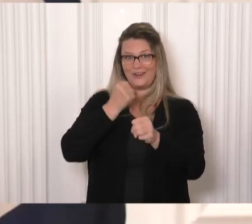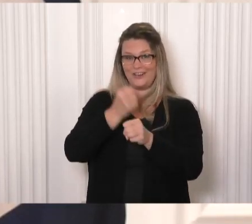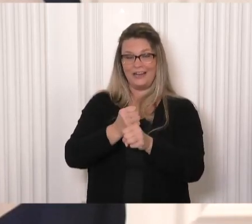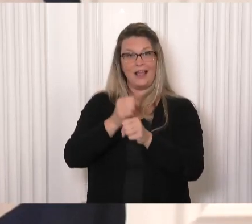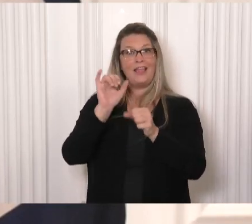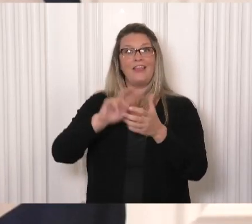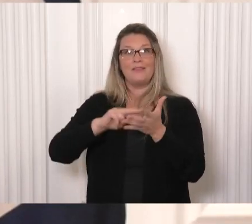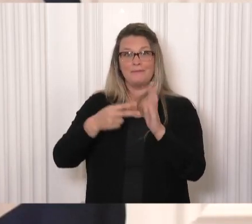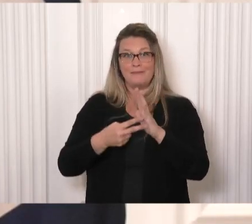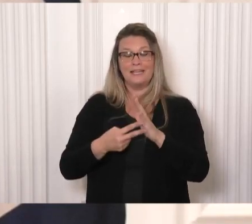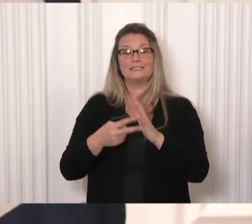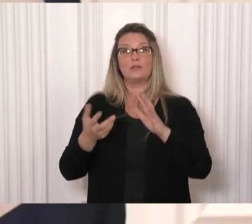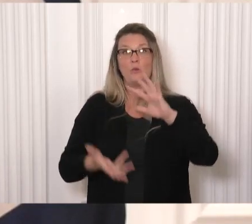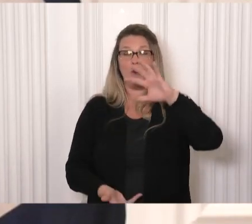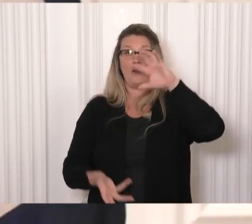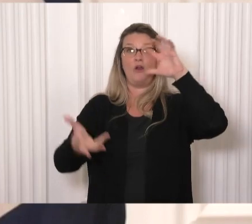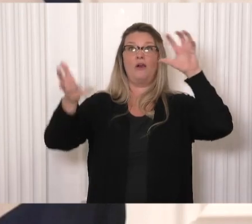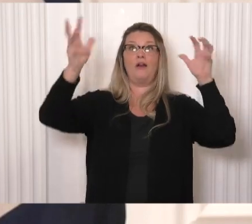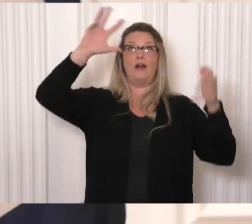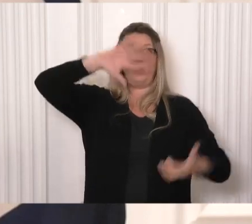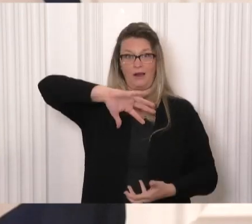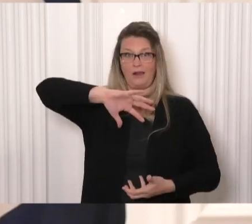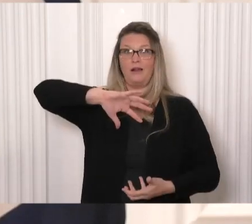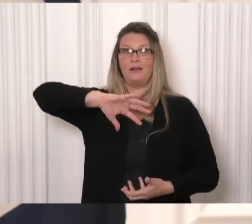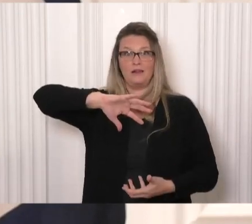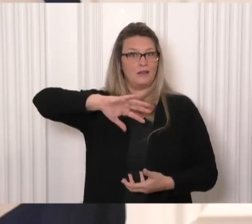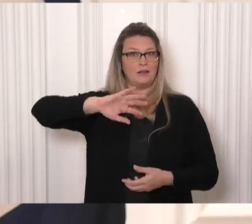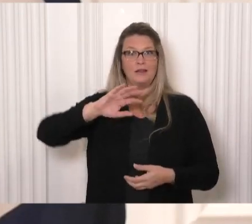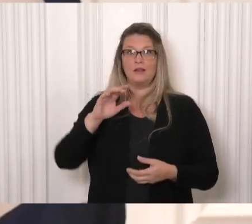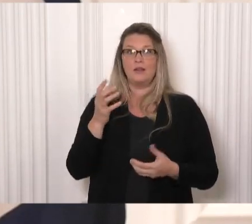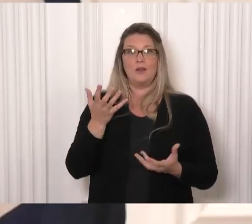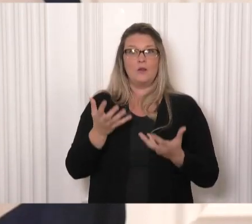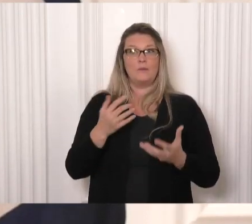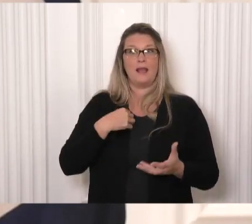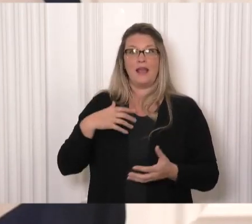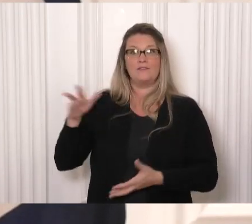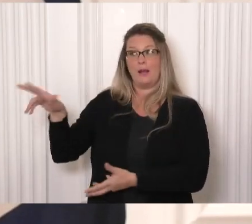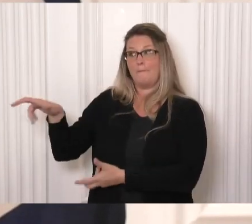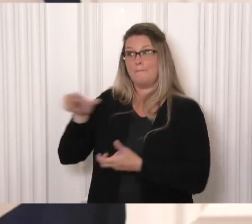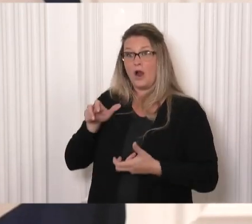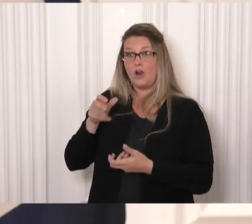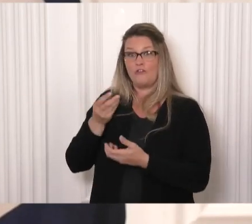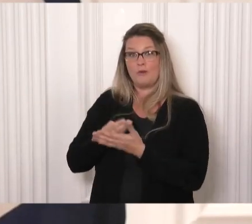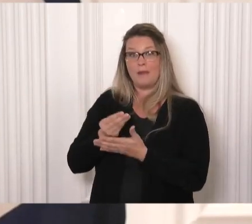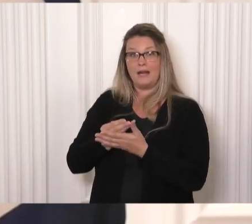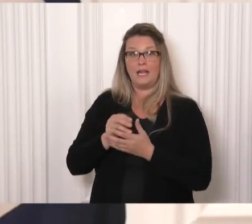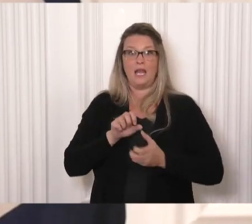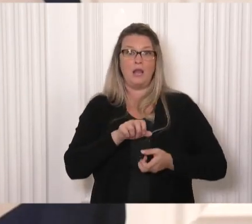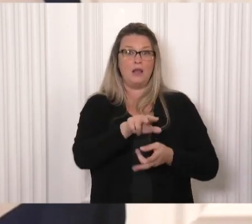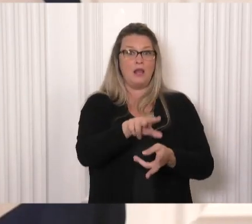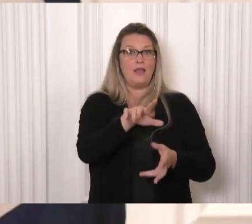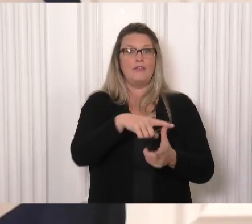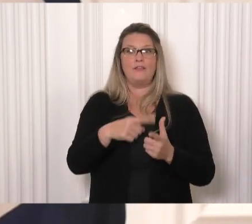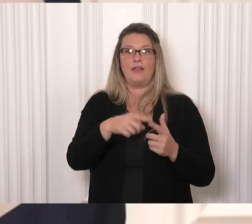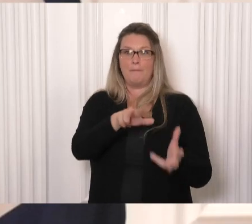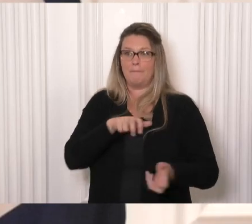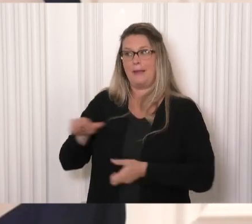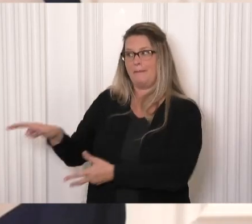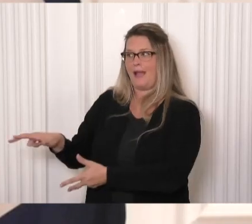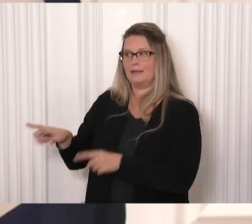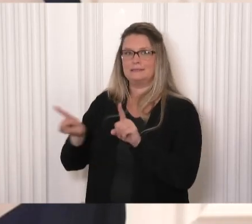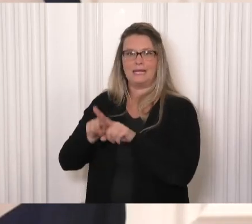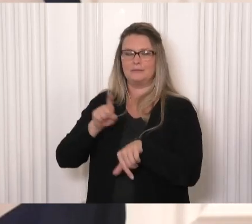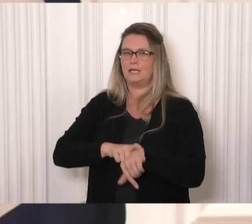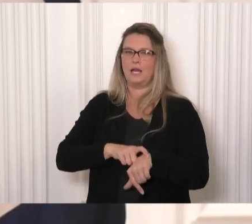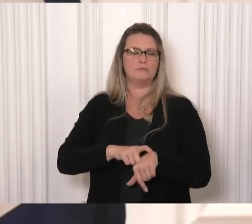upside down situation to where you had to maybe draw from rainy day, pay back into rainy day. There's all kinds of different issues that you've got to